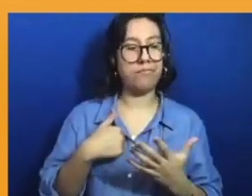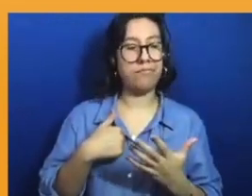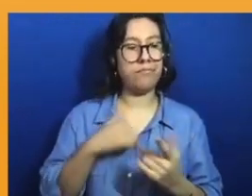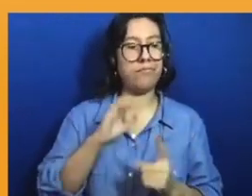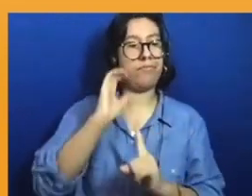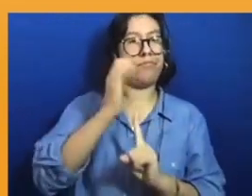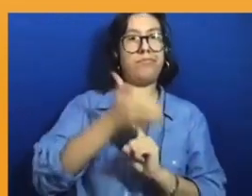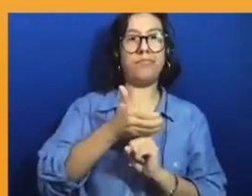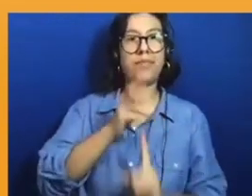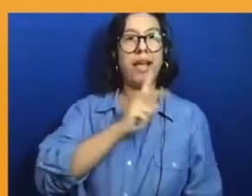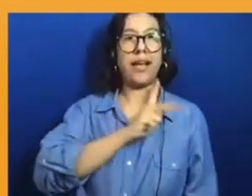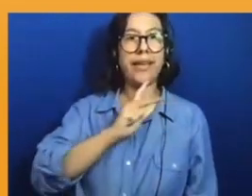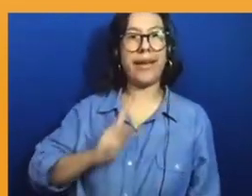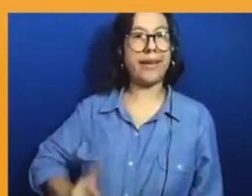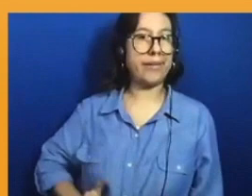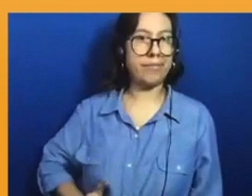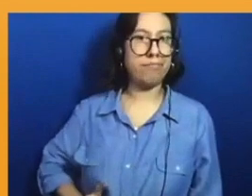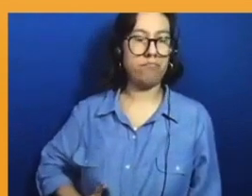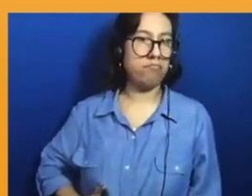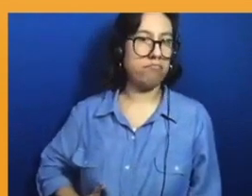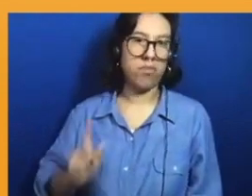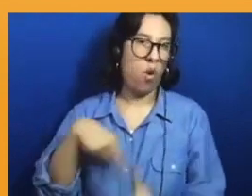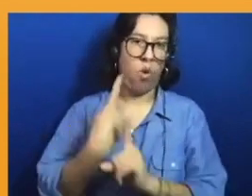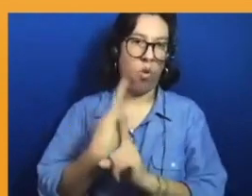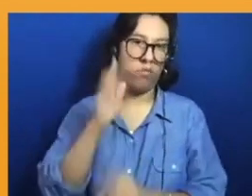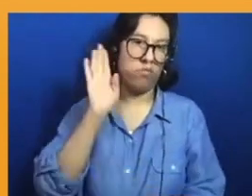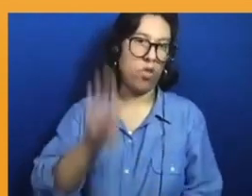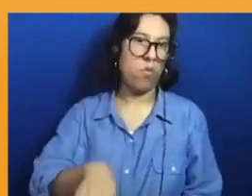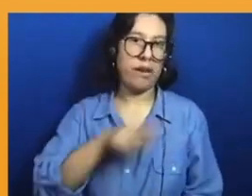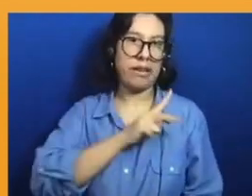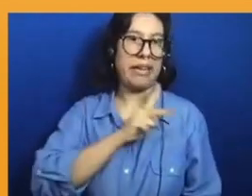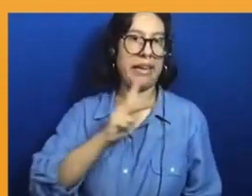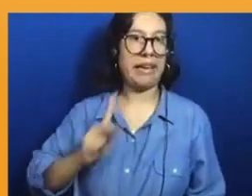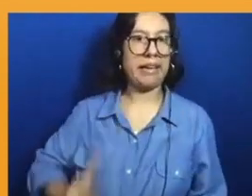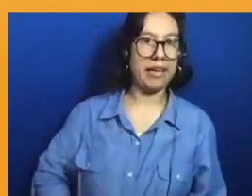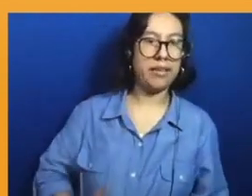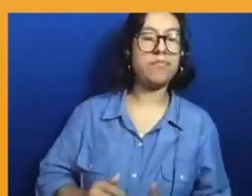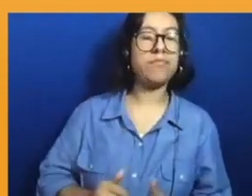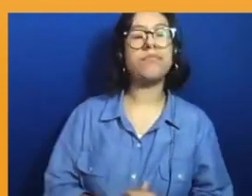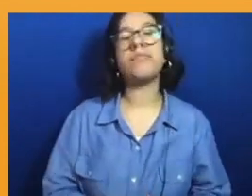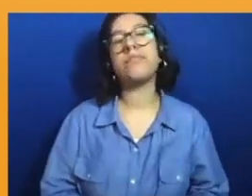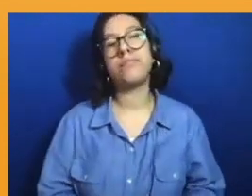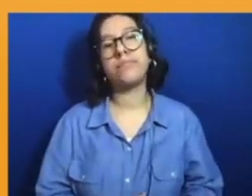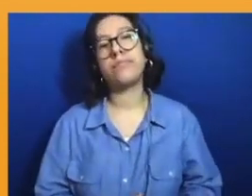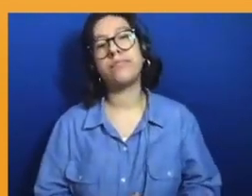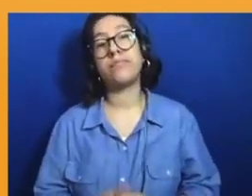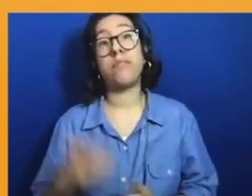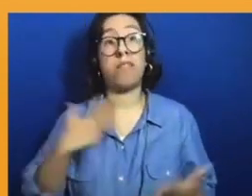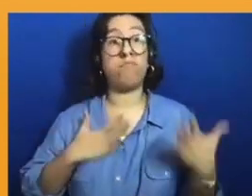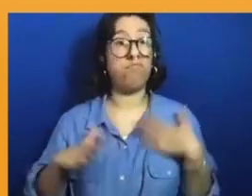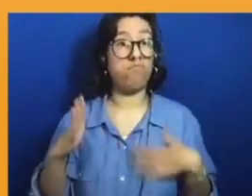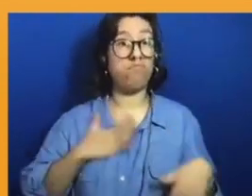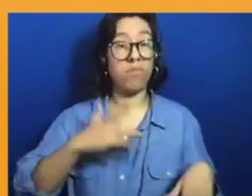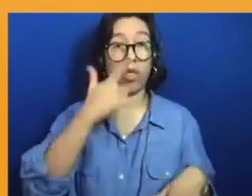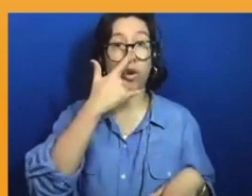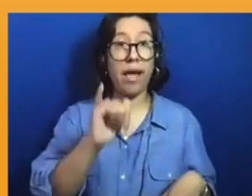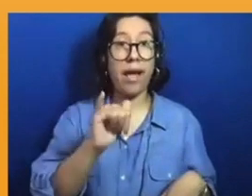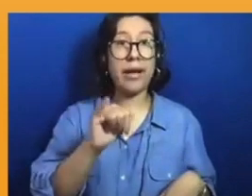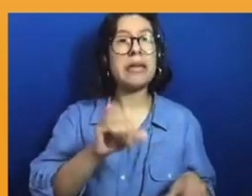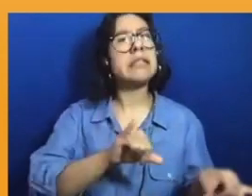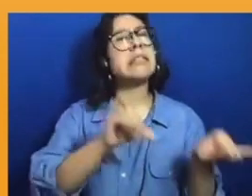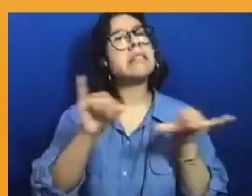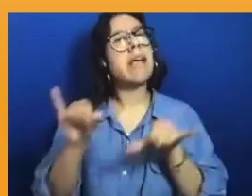king, only a king, and I will be wearing you know, the same outfit,